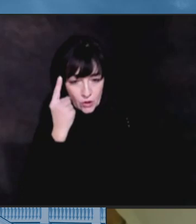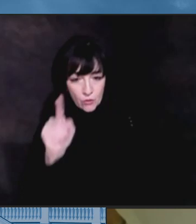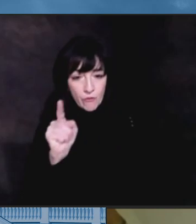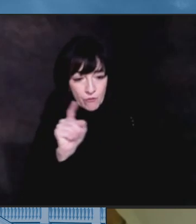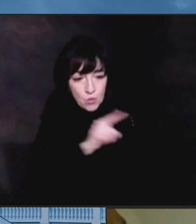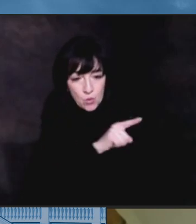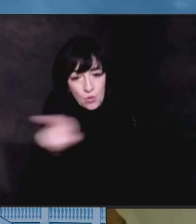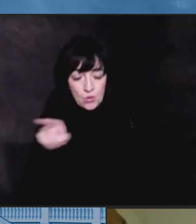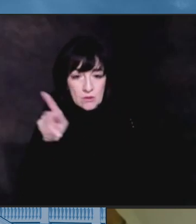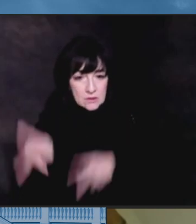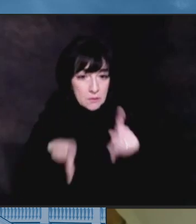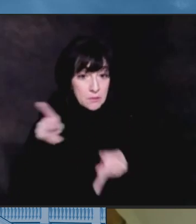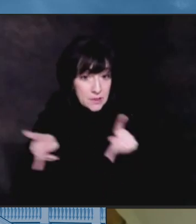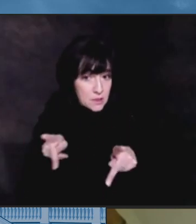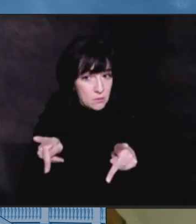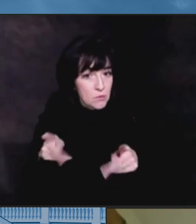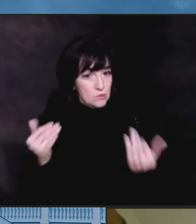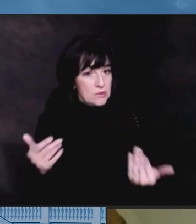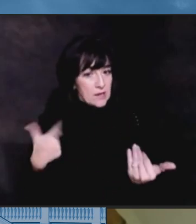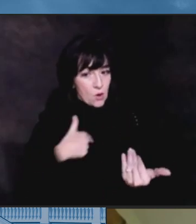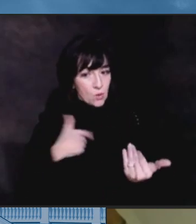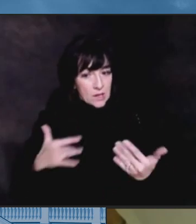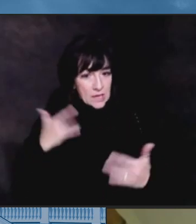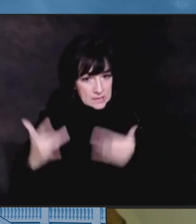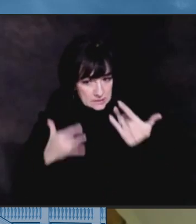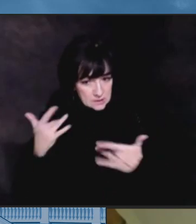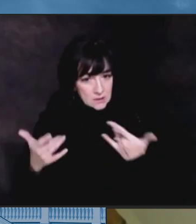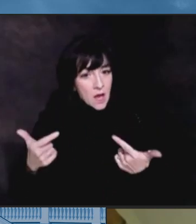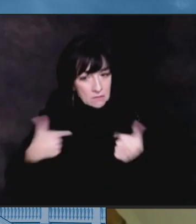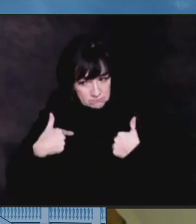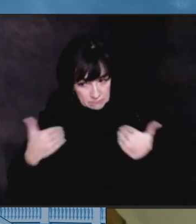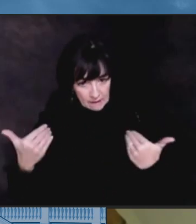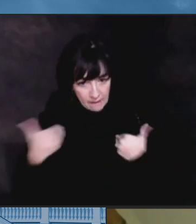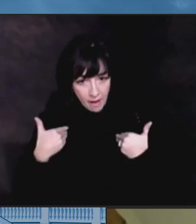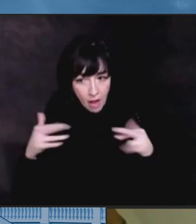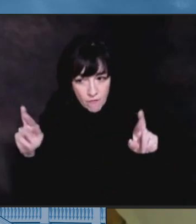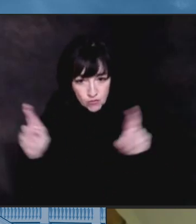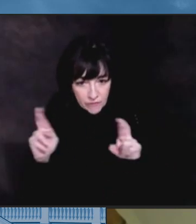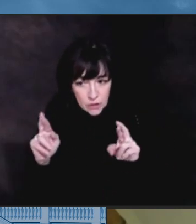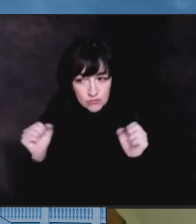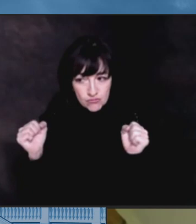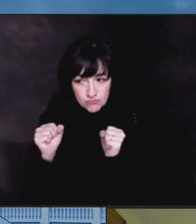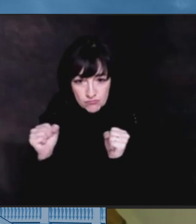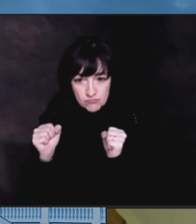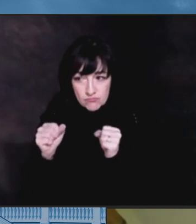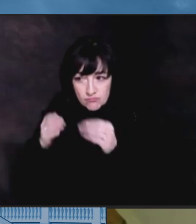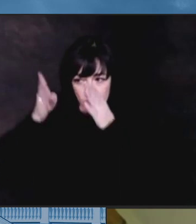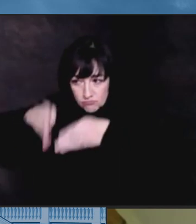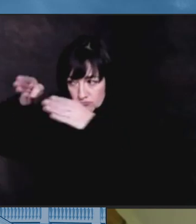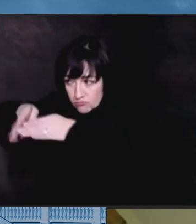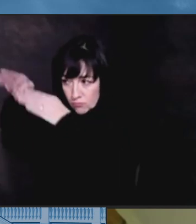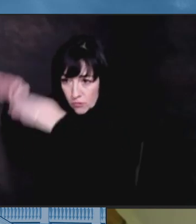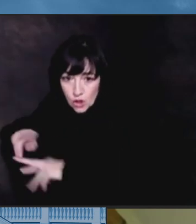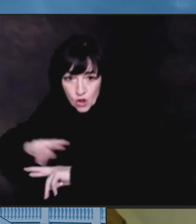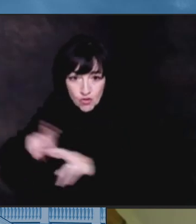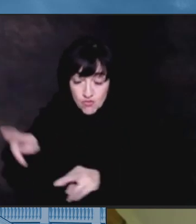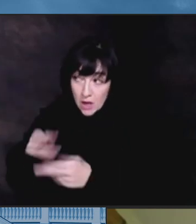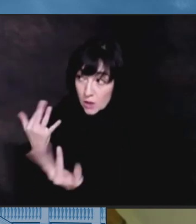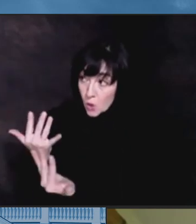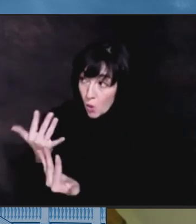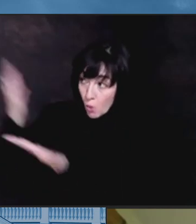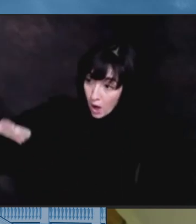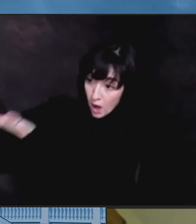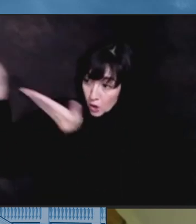receive and store vaccine and get it out to our partners. So next, I want to talk